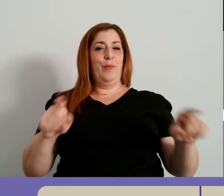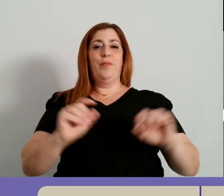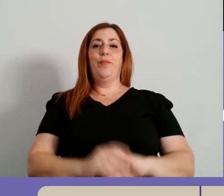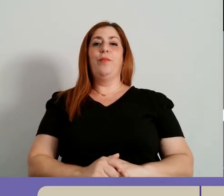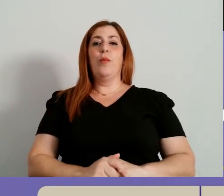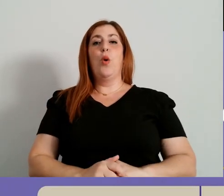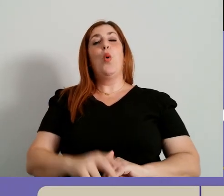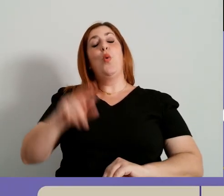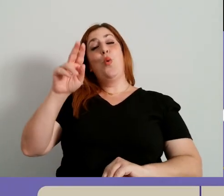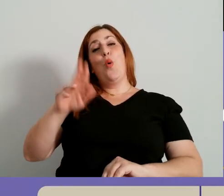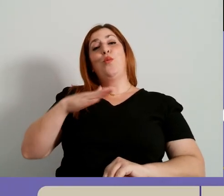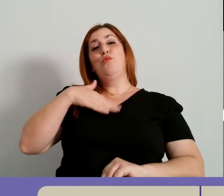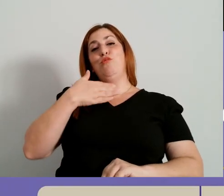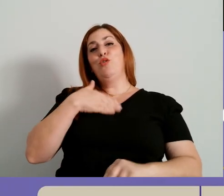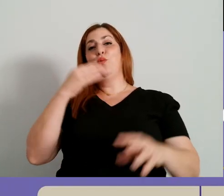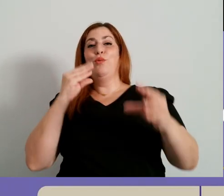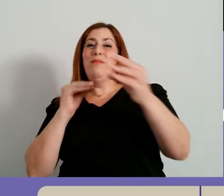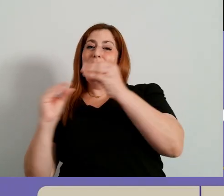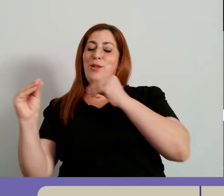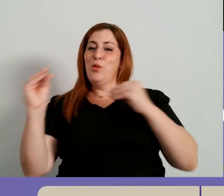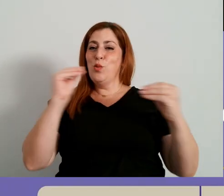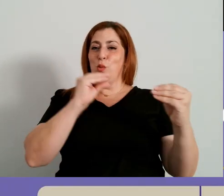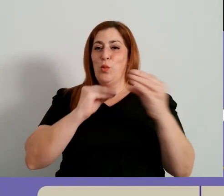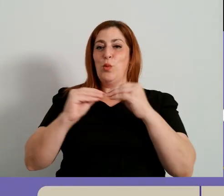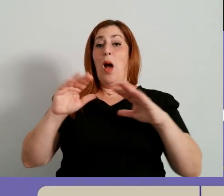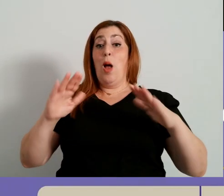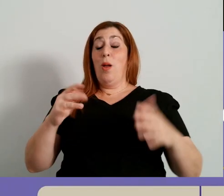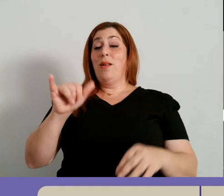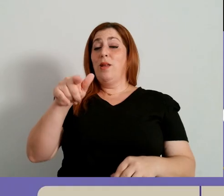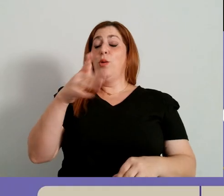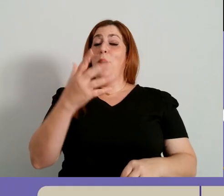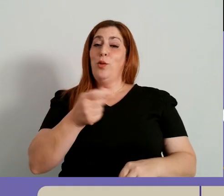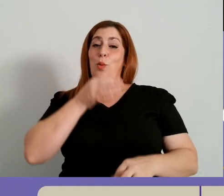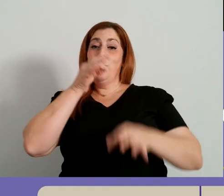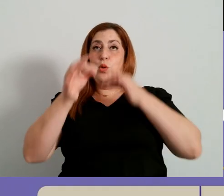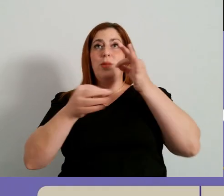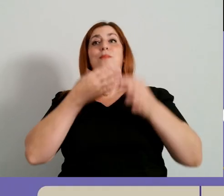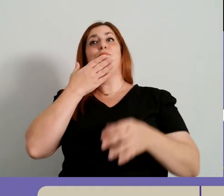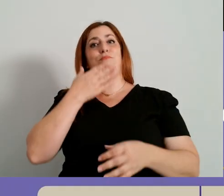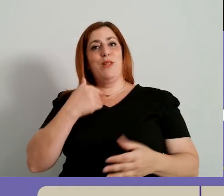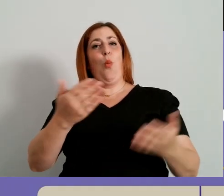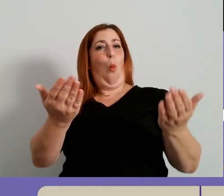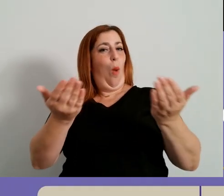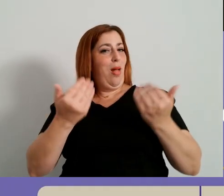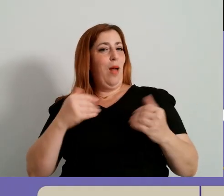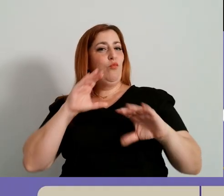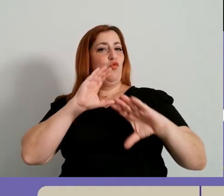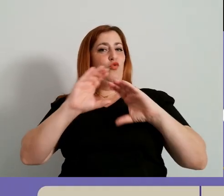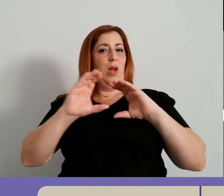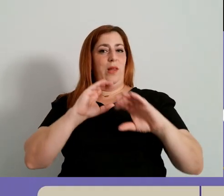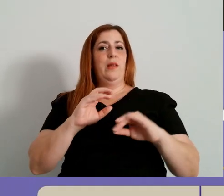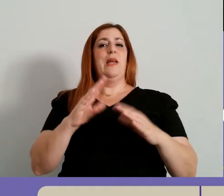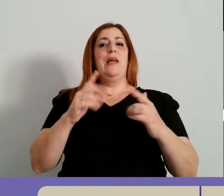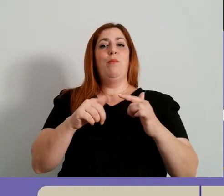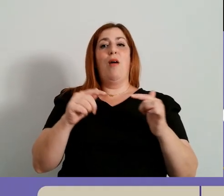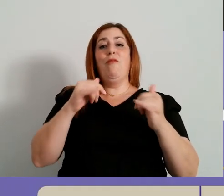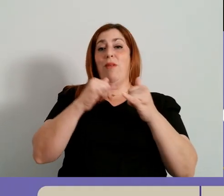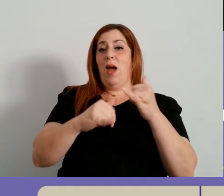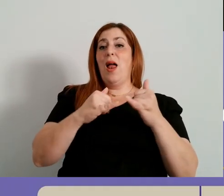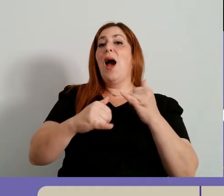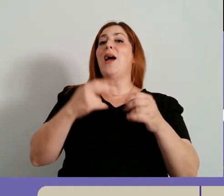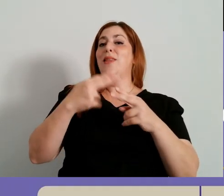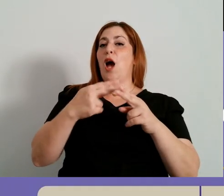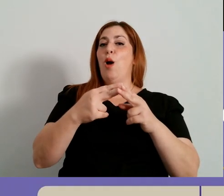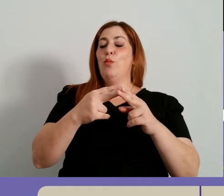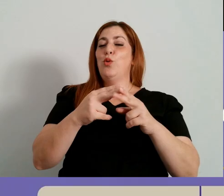discussion. So if you want to hold off on any questions, again, feel free to put them in the chat or raise your hand. But at the end, we hope to have a bit